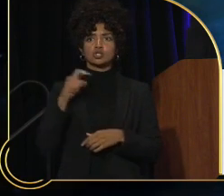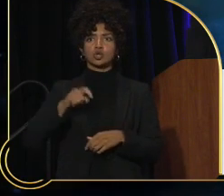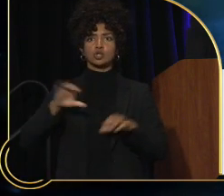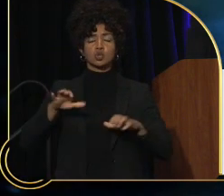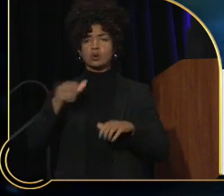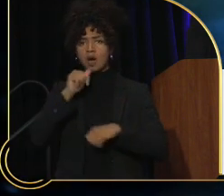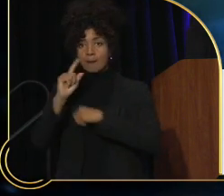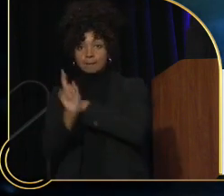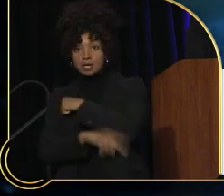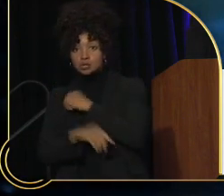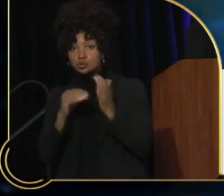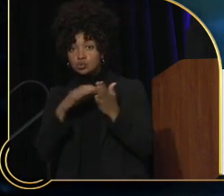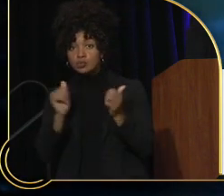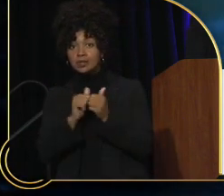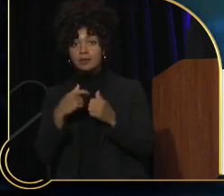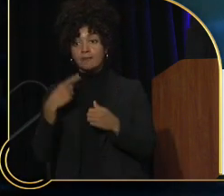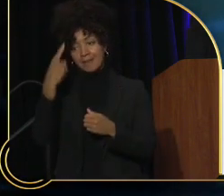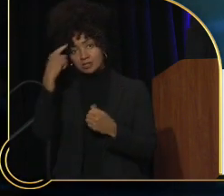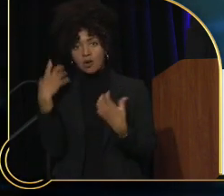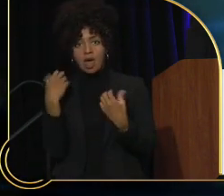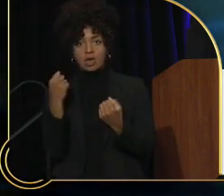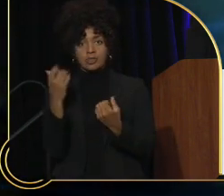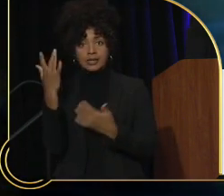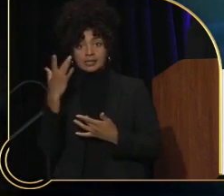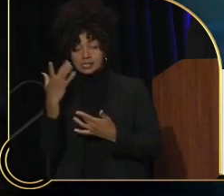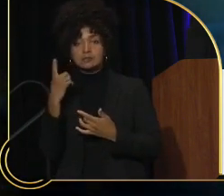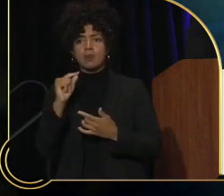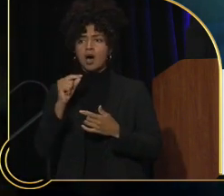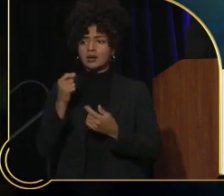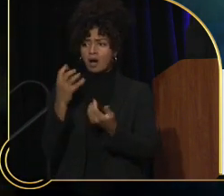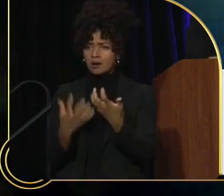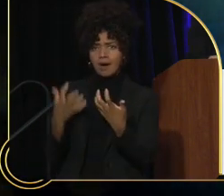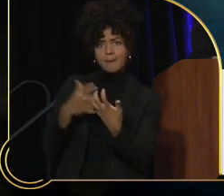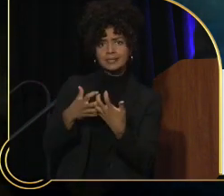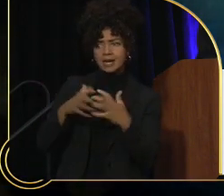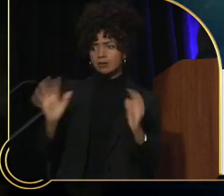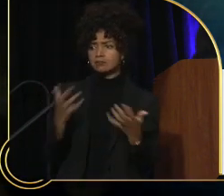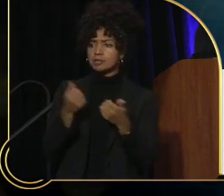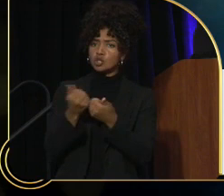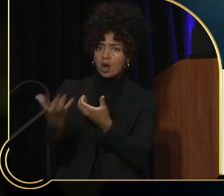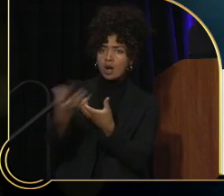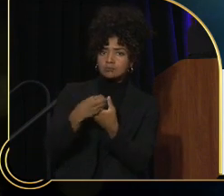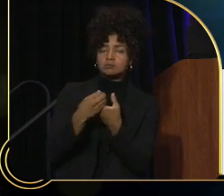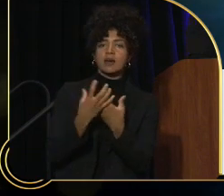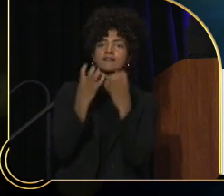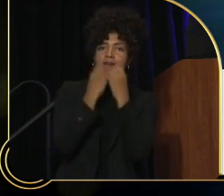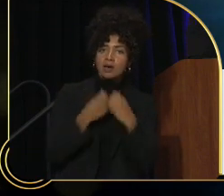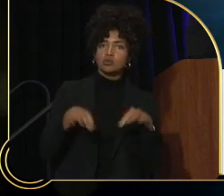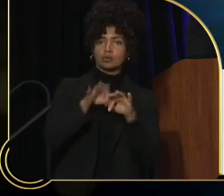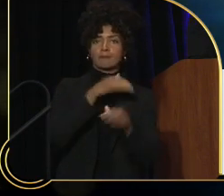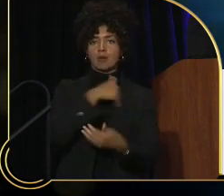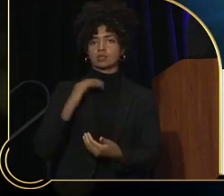but accommodating them and letting them come back and be valued members of our community.